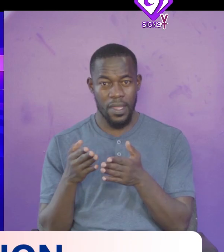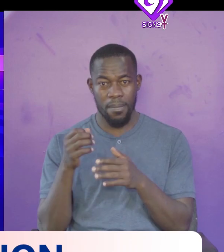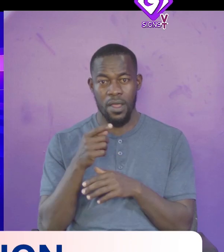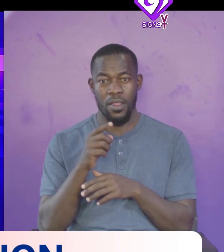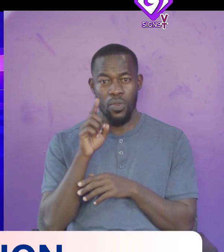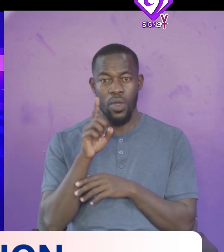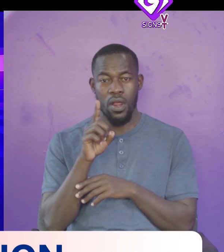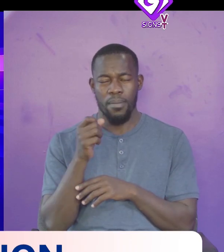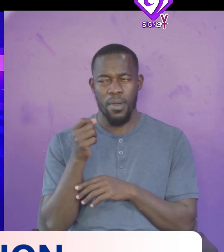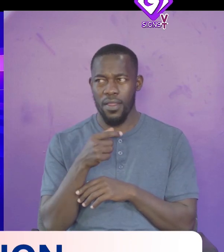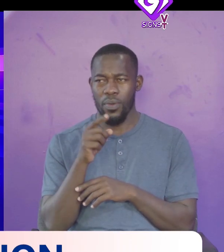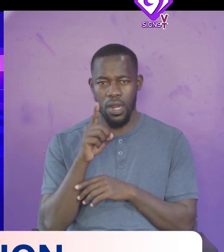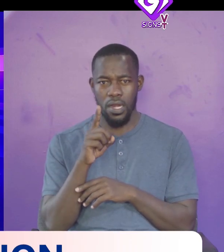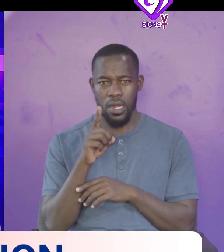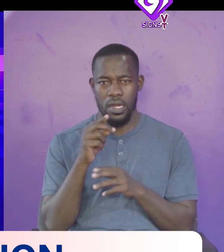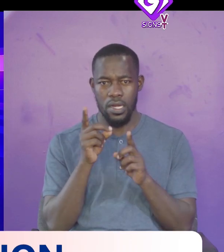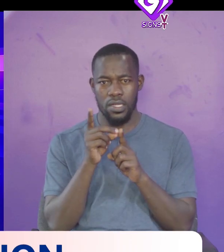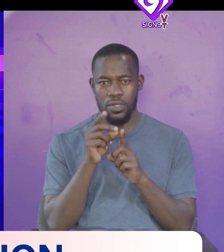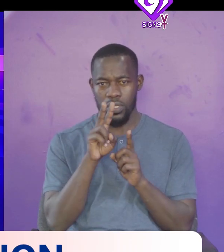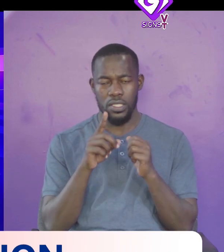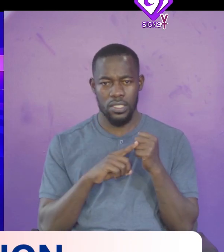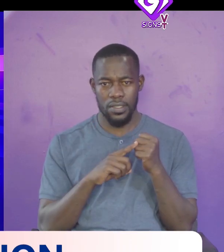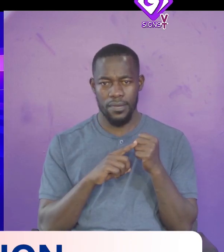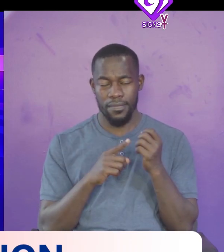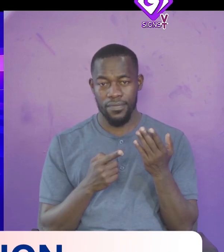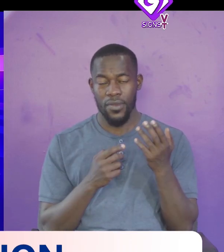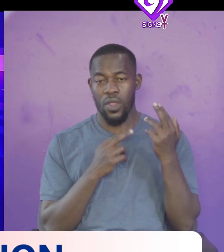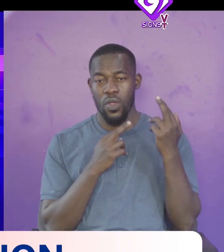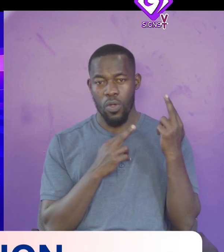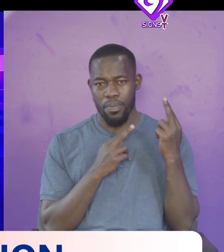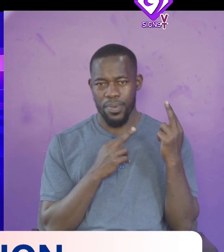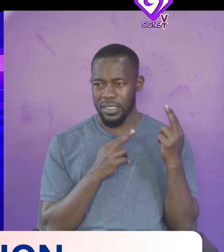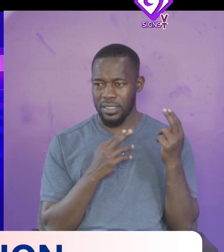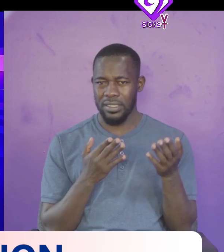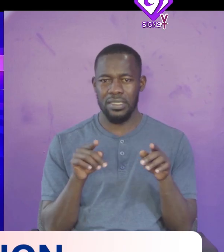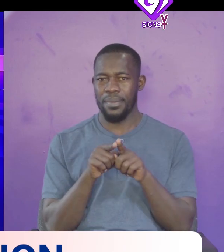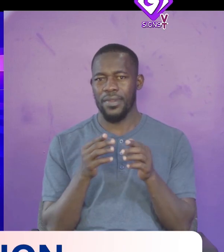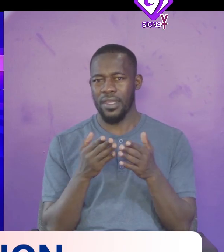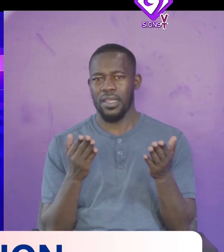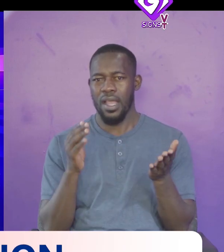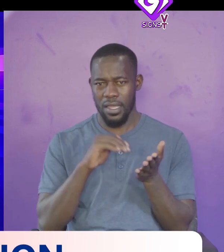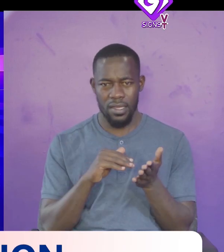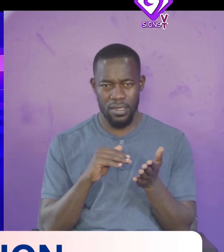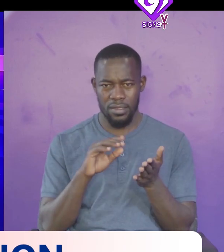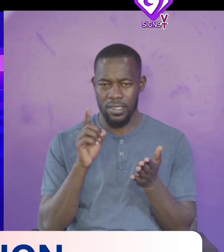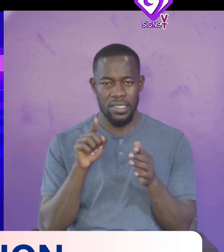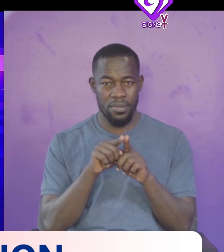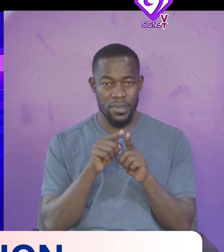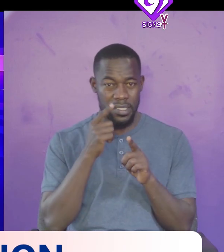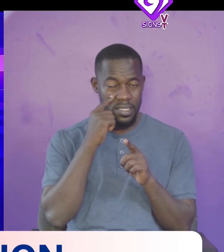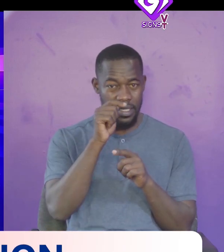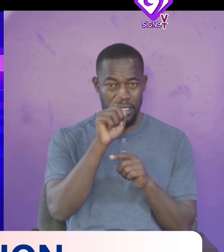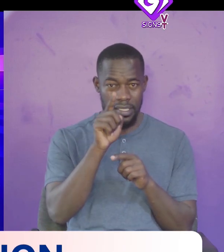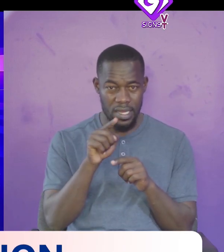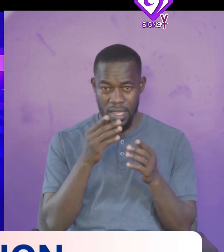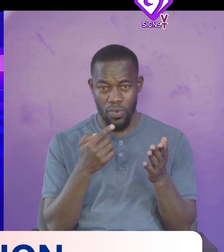26th. And we hope, we pray to God and we hope they are not going to be similar things like we have seen in Tanzania. Okay. God help Tanzanians.